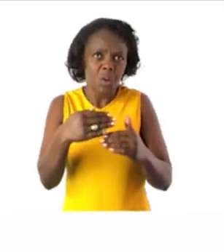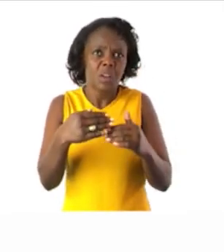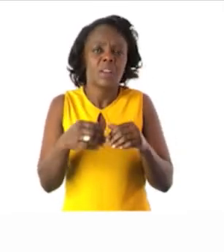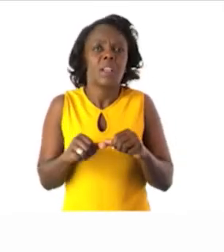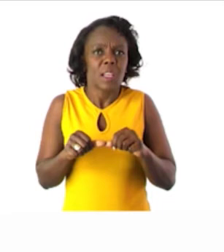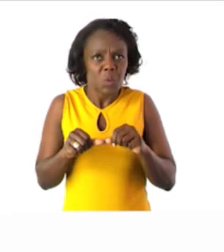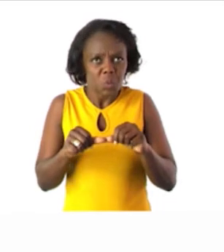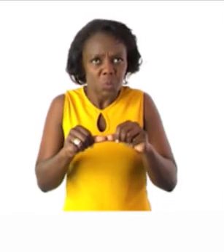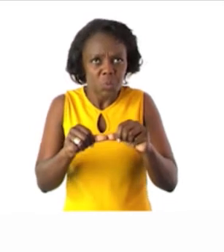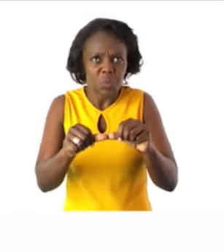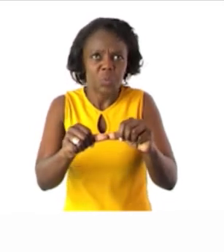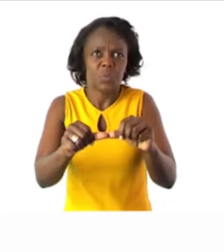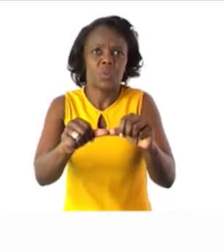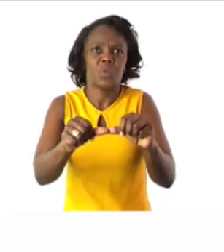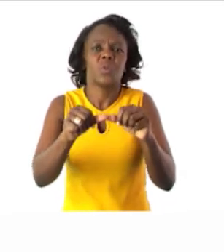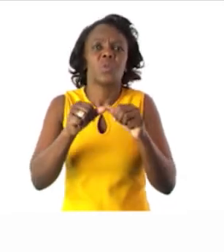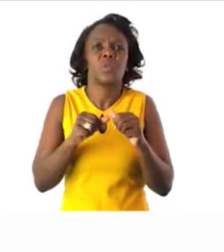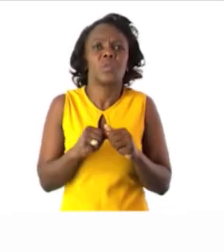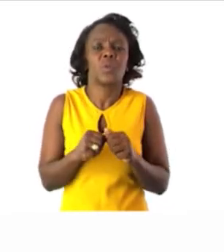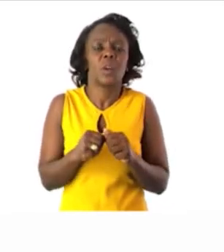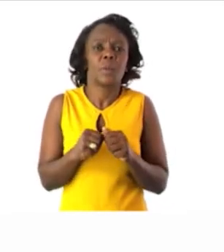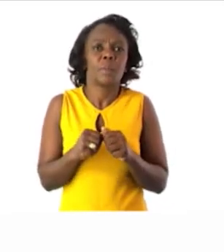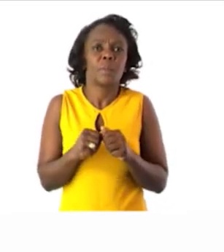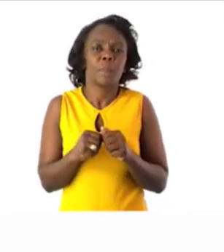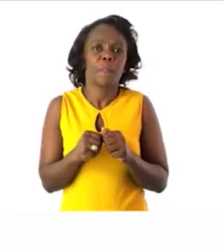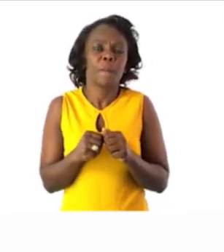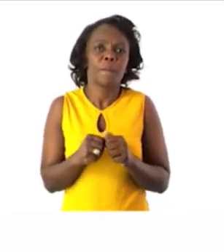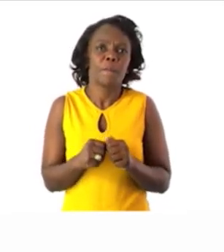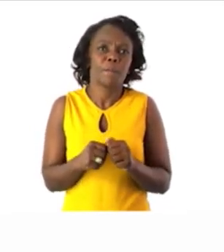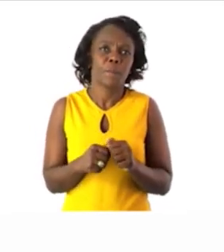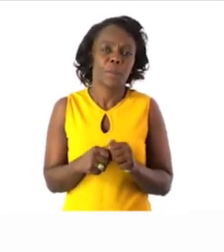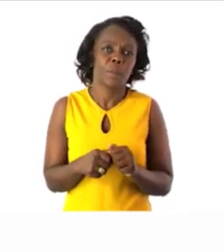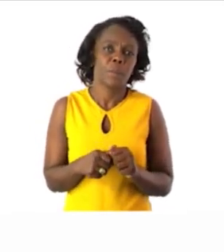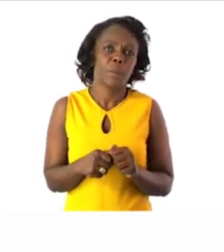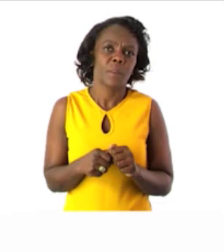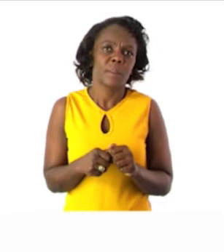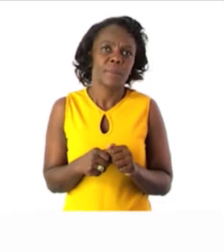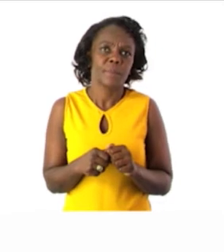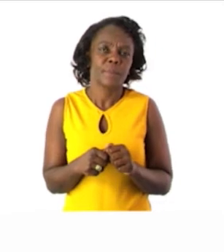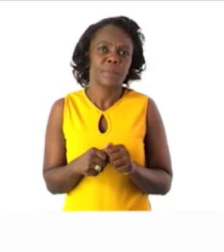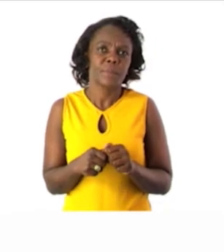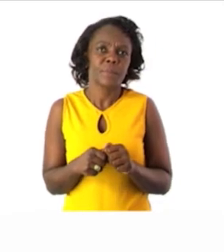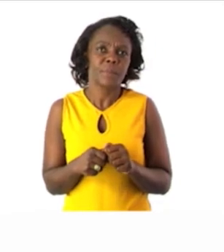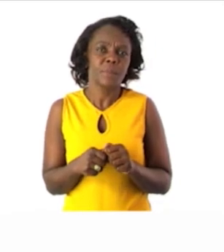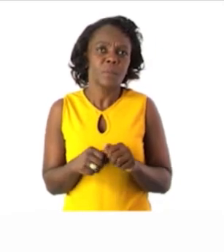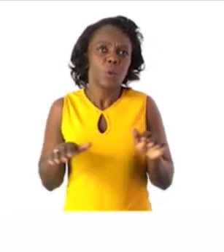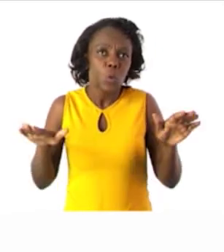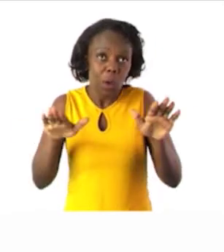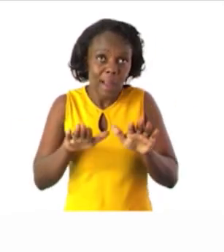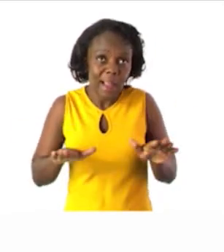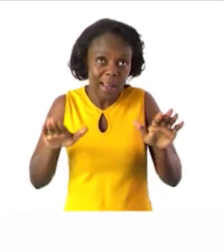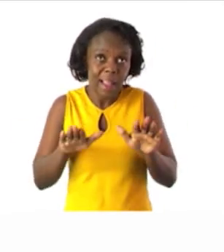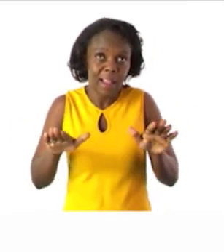Yes, I think that one is for the lead because the last one will be the log. So the lead, I'm going to color out the